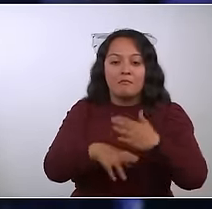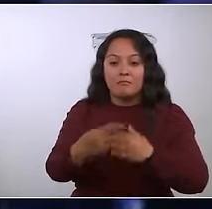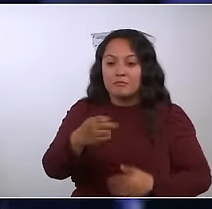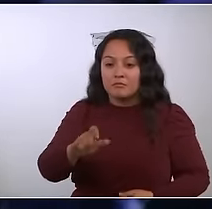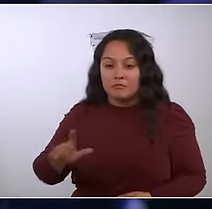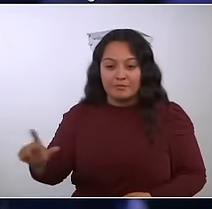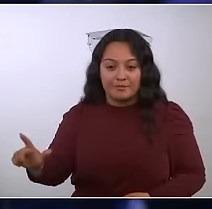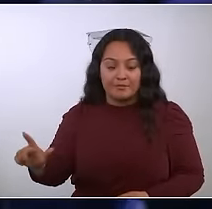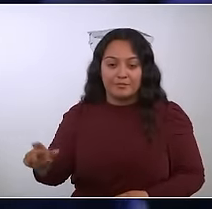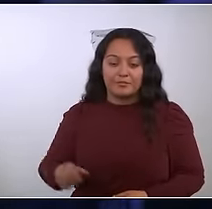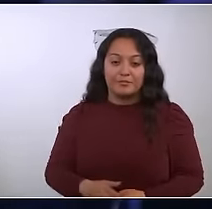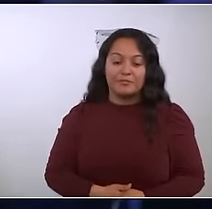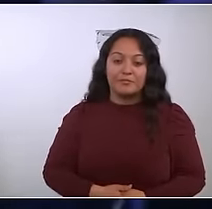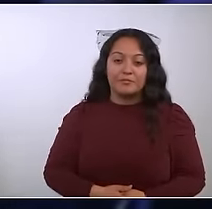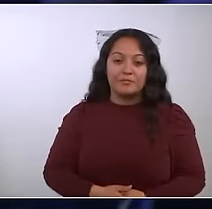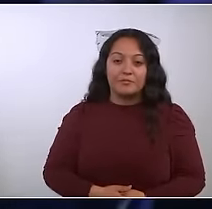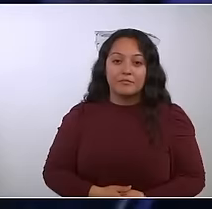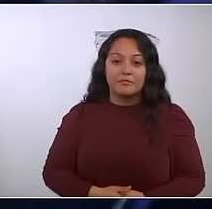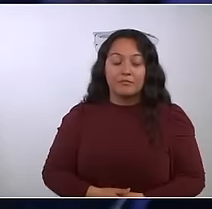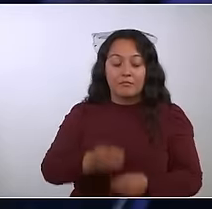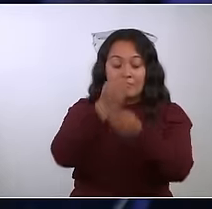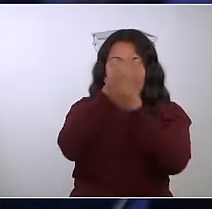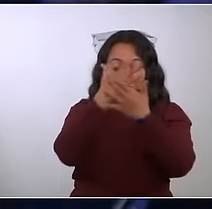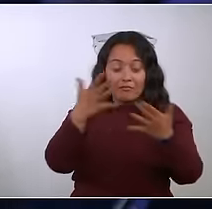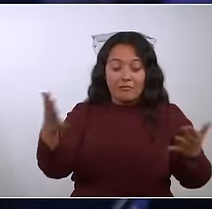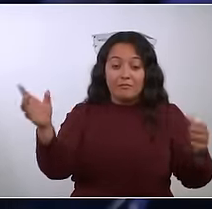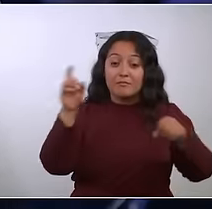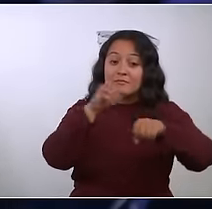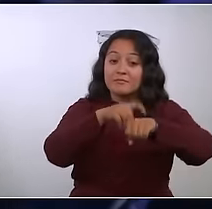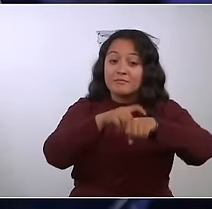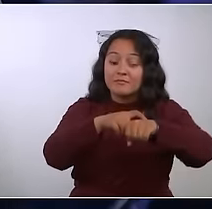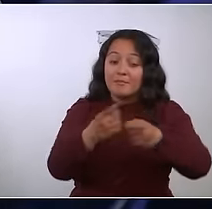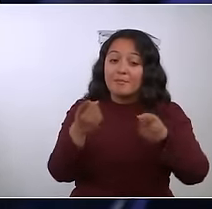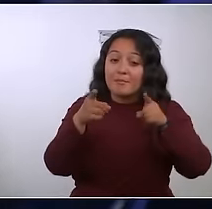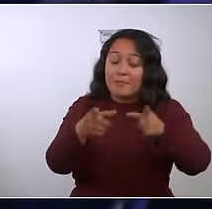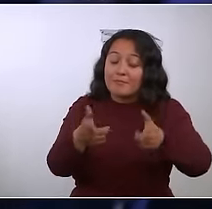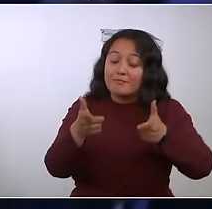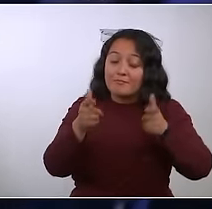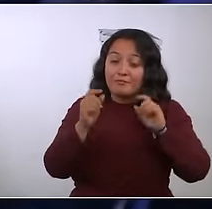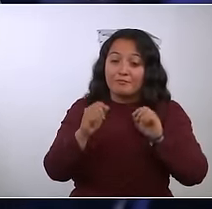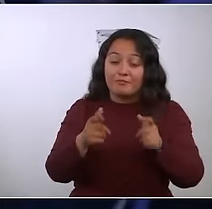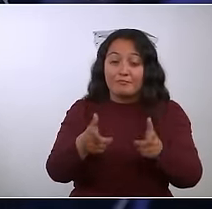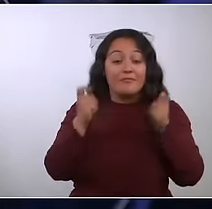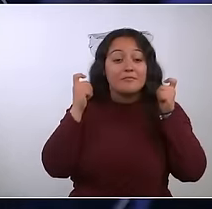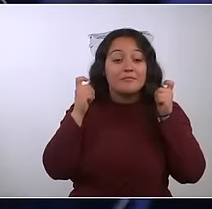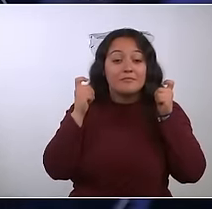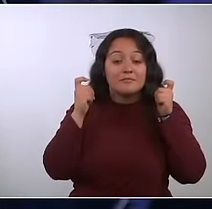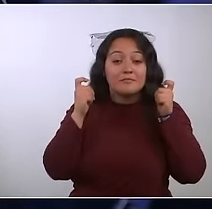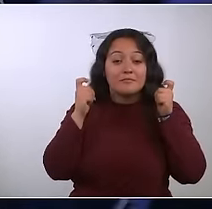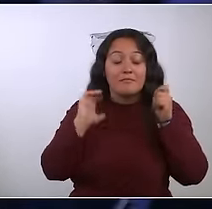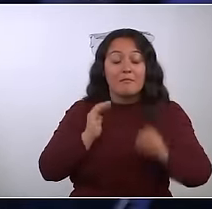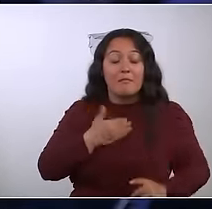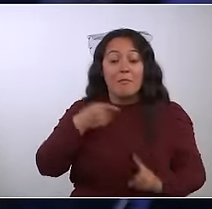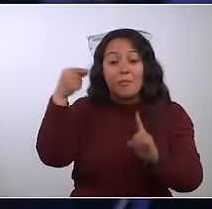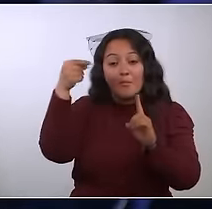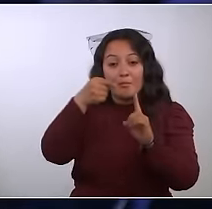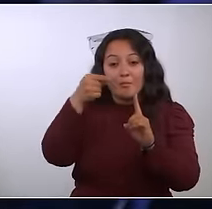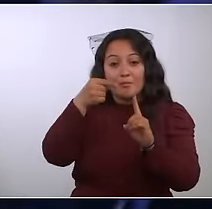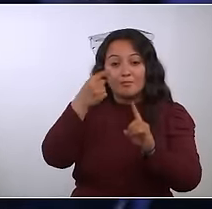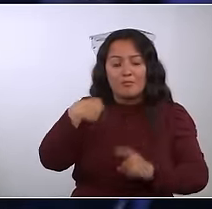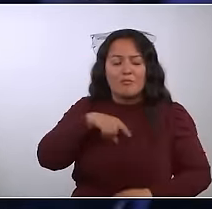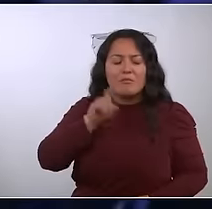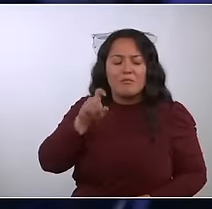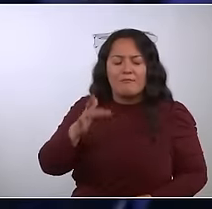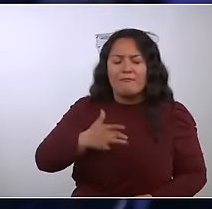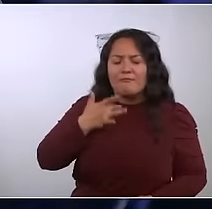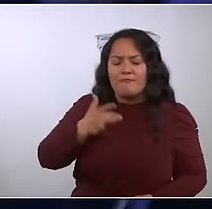del lodo del infierno. And remind you that the time is ticking. Y recordarte que el tiempo se acaba. Our duty is to bring a deep conviction